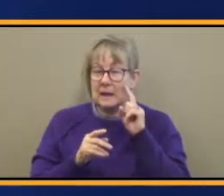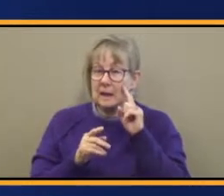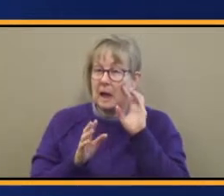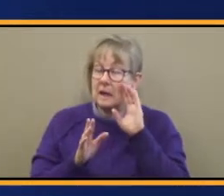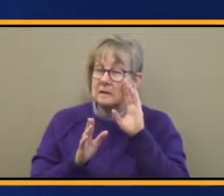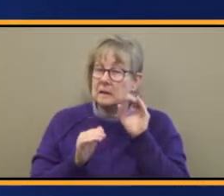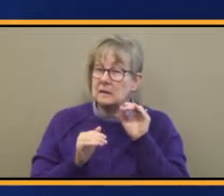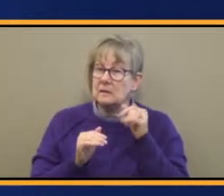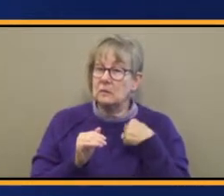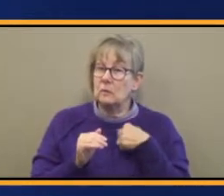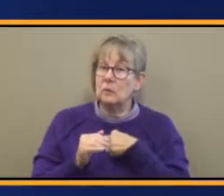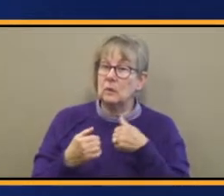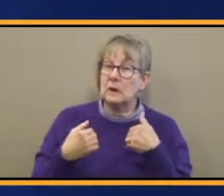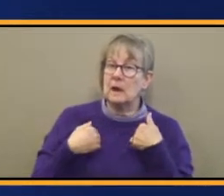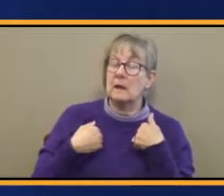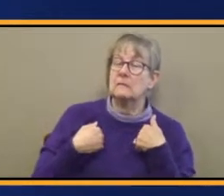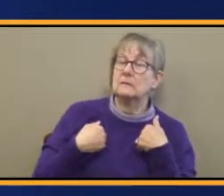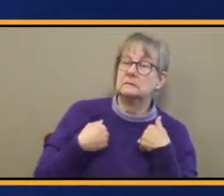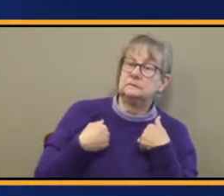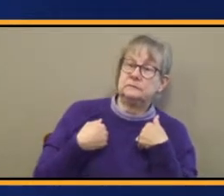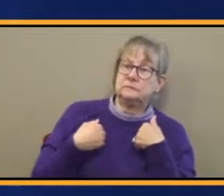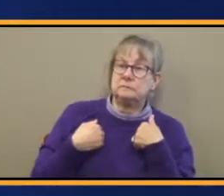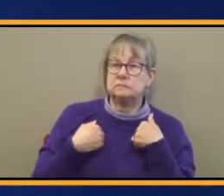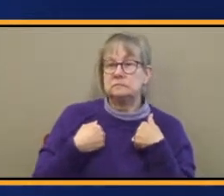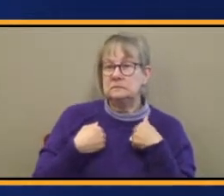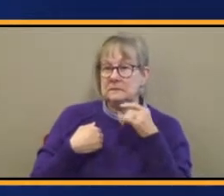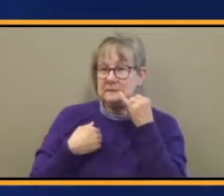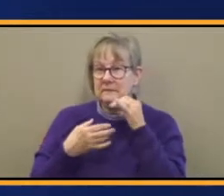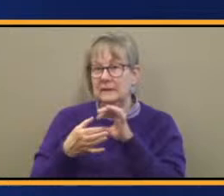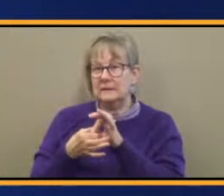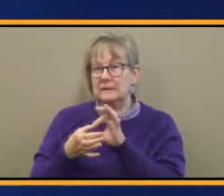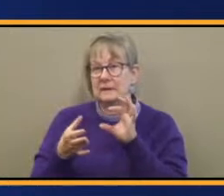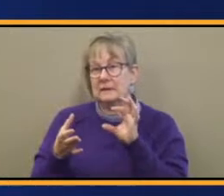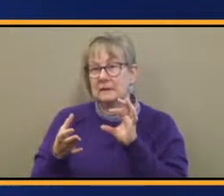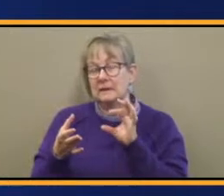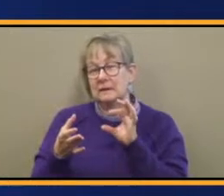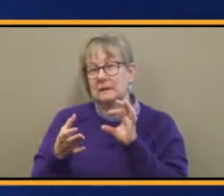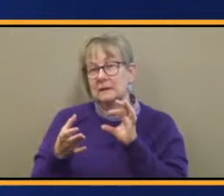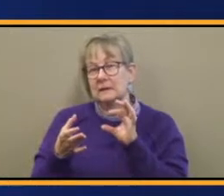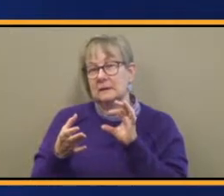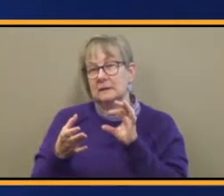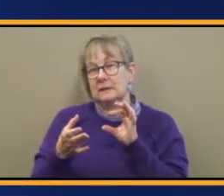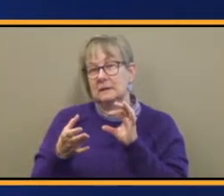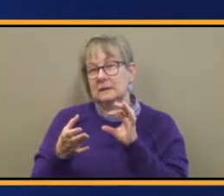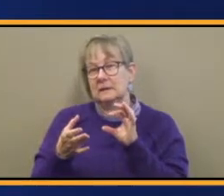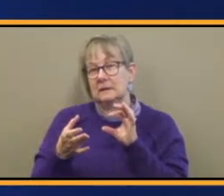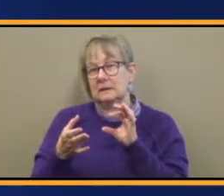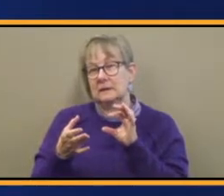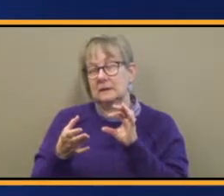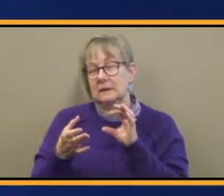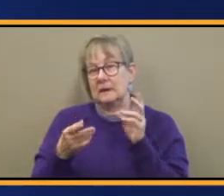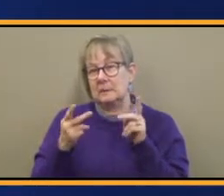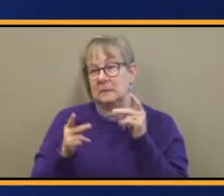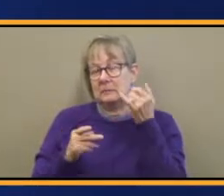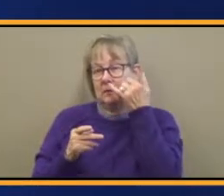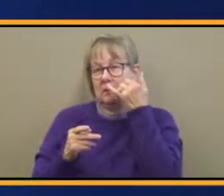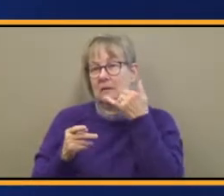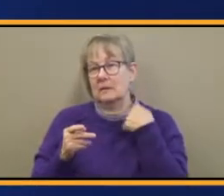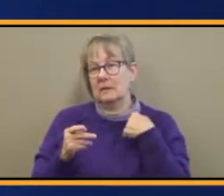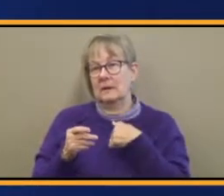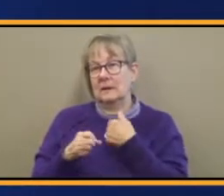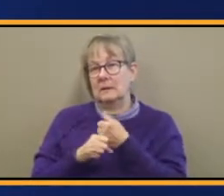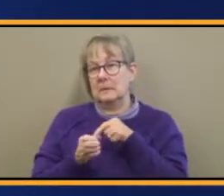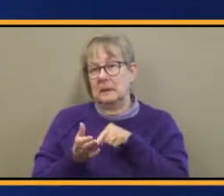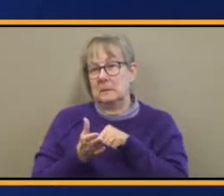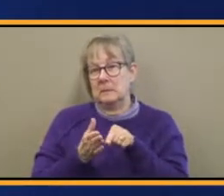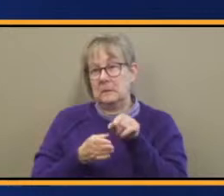and I do know that we have, you know, if there's a disconnection and folks call us, they make payment at that